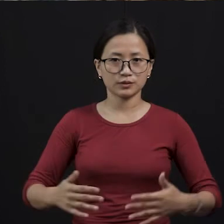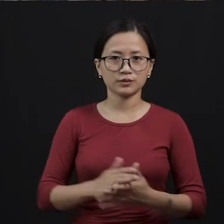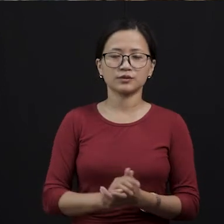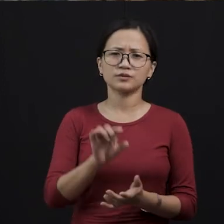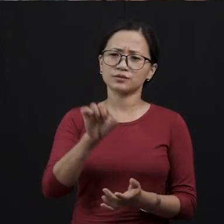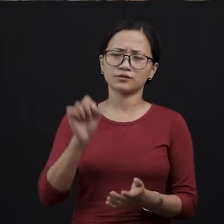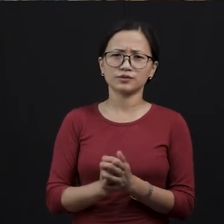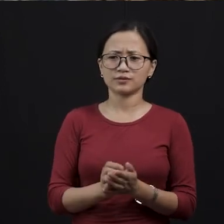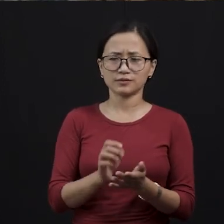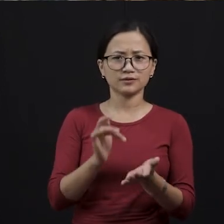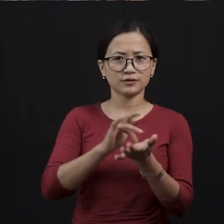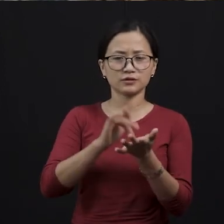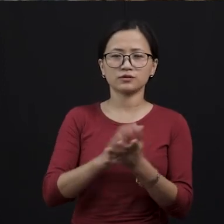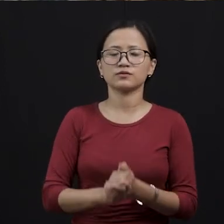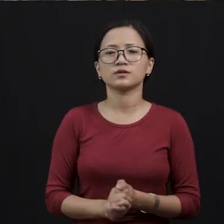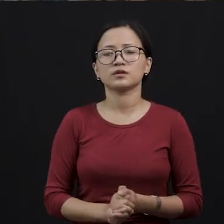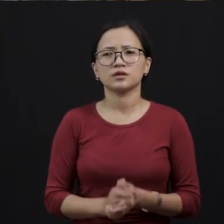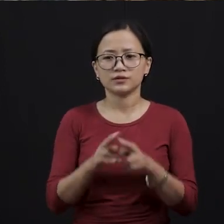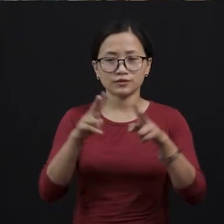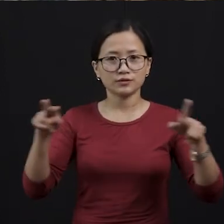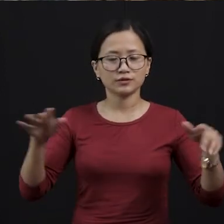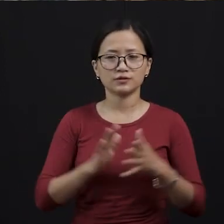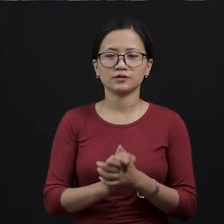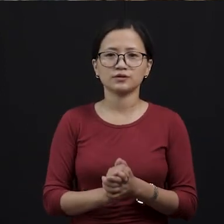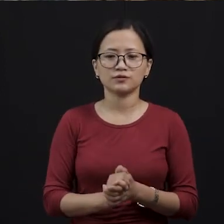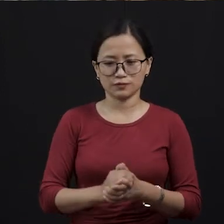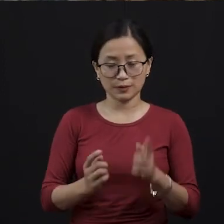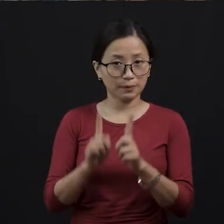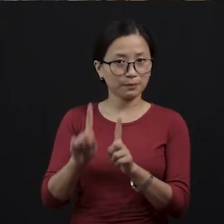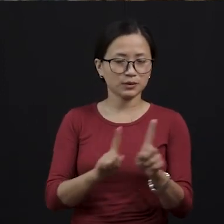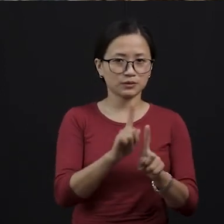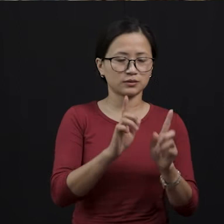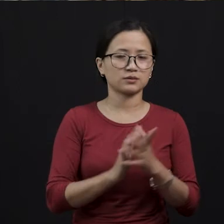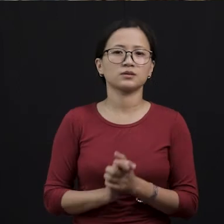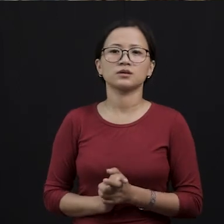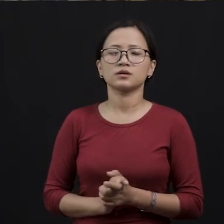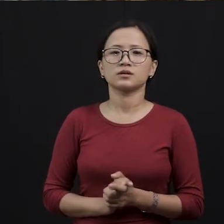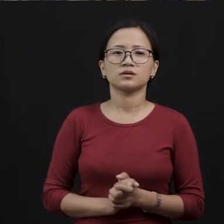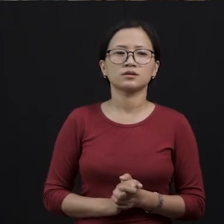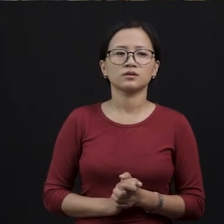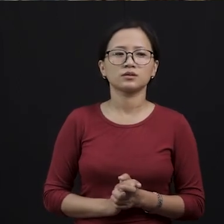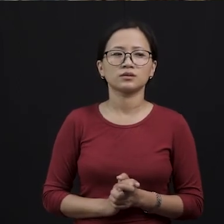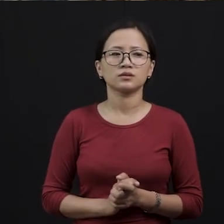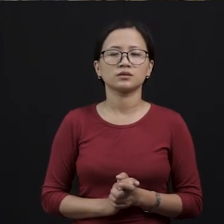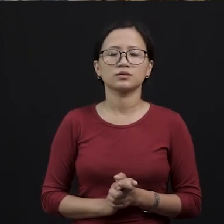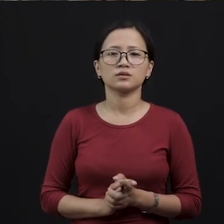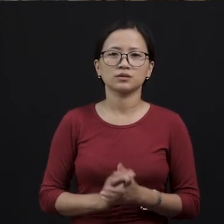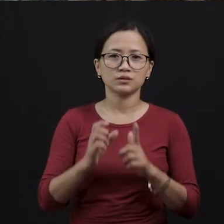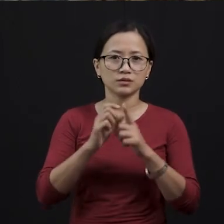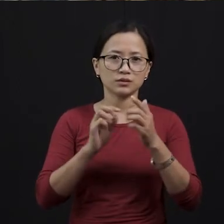you will find different kinds of plants and animals, and such kind of habitat, that means a dwelling place, such kind of dwelling place is known